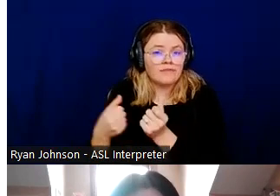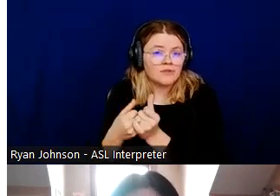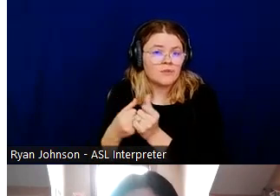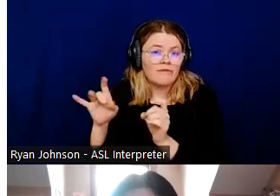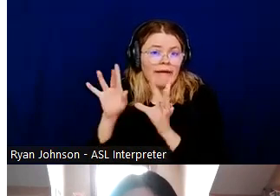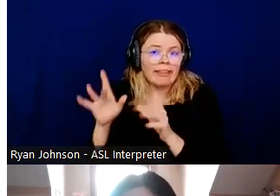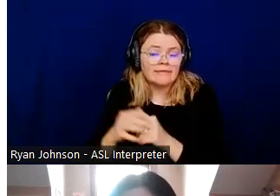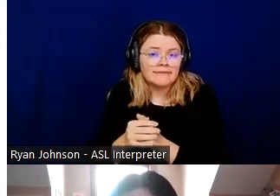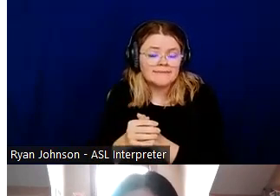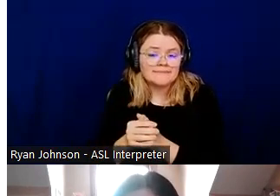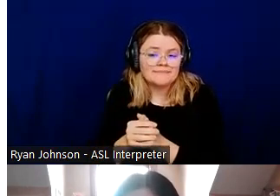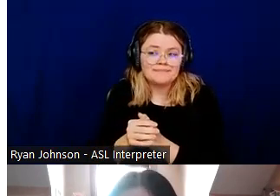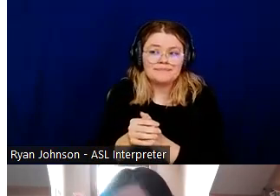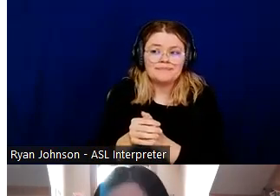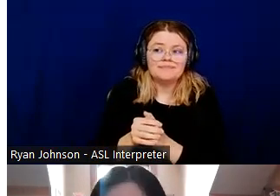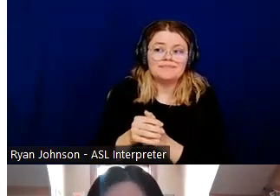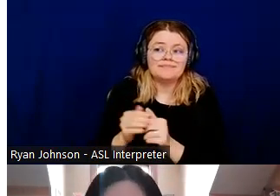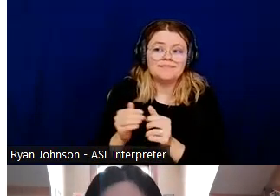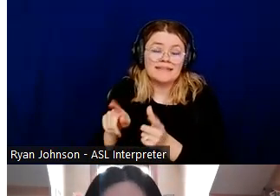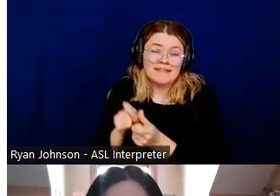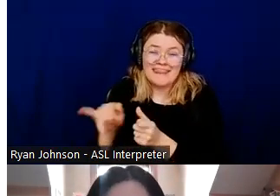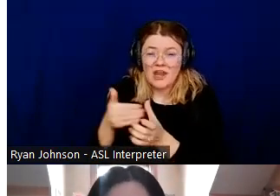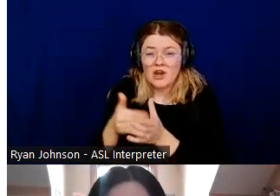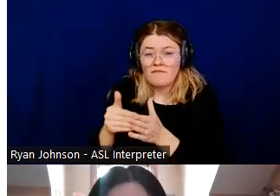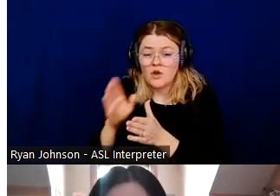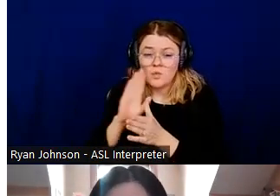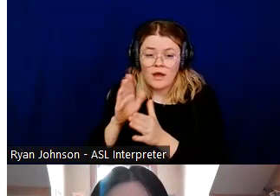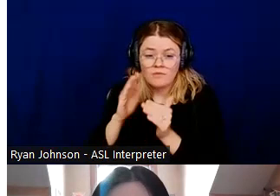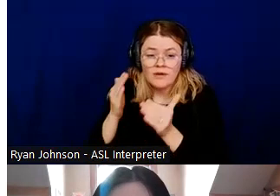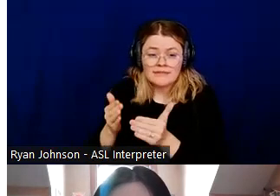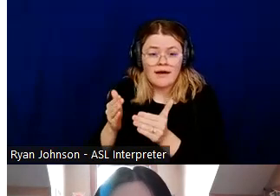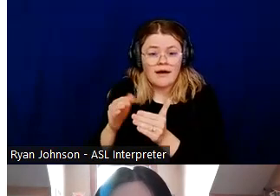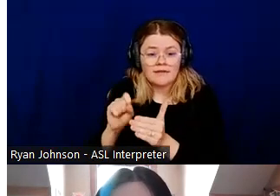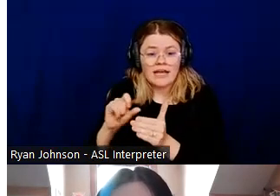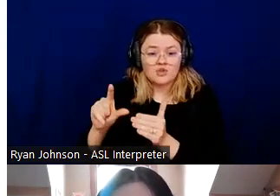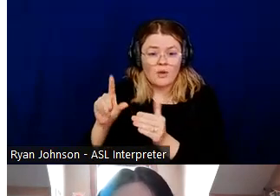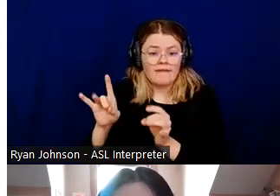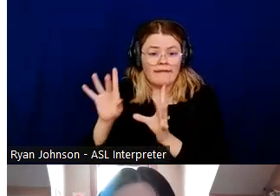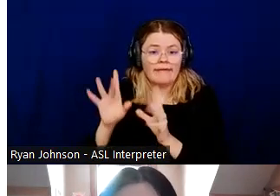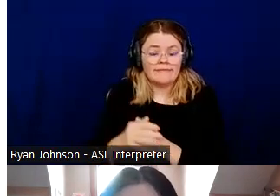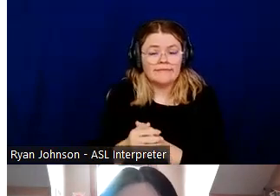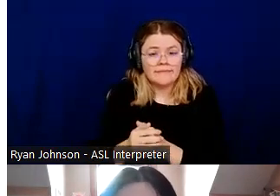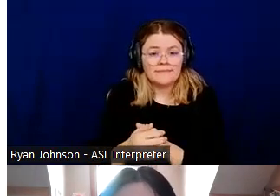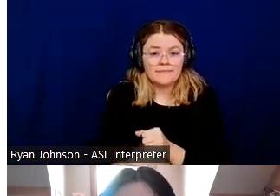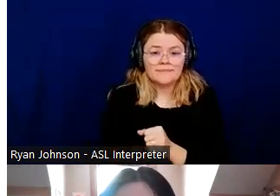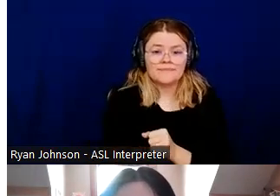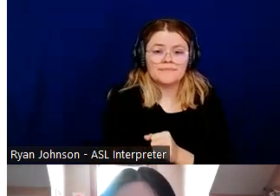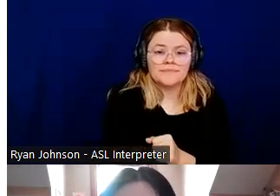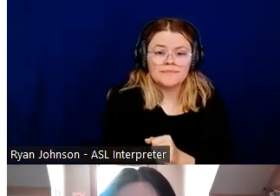violence against women. Um, and in relation to violence in